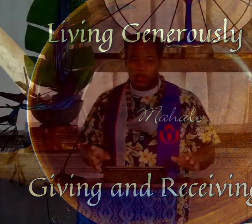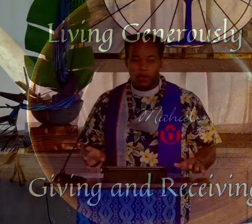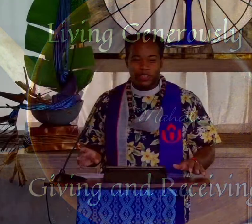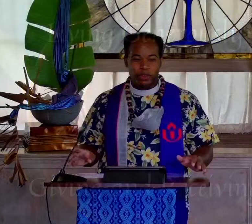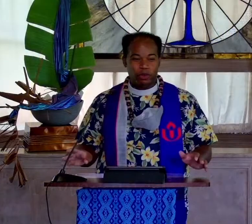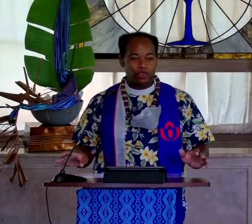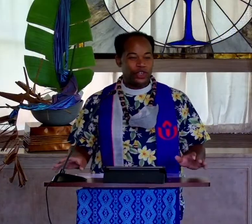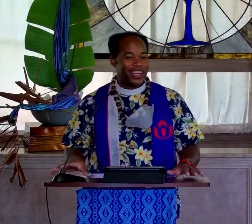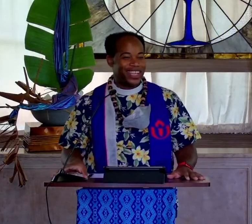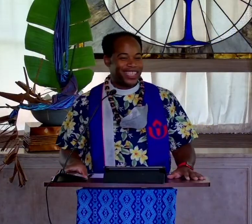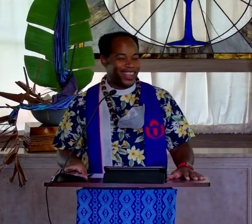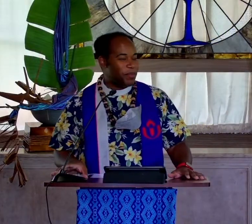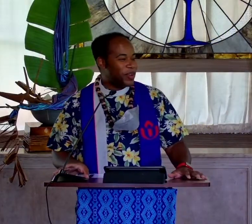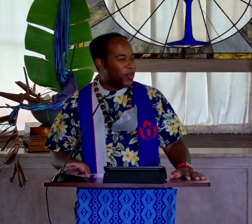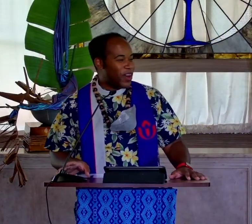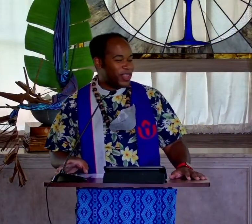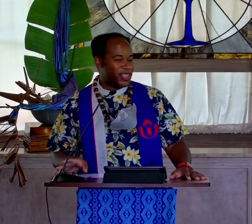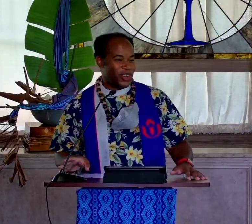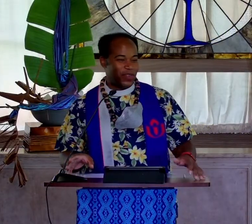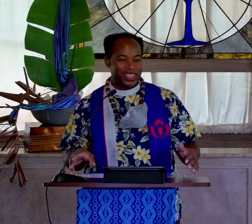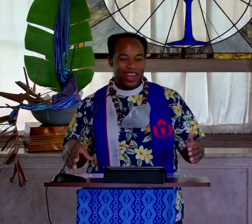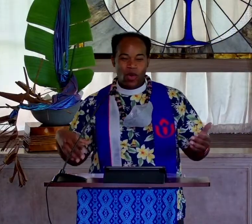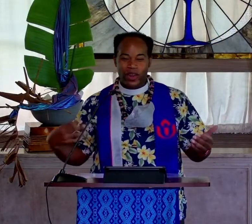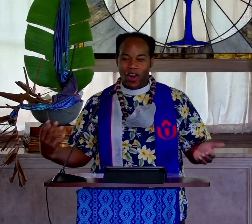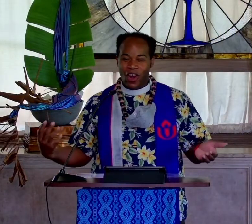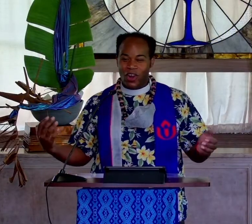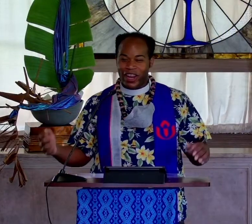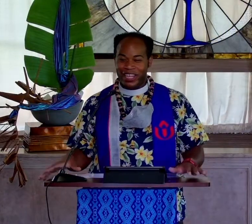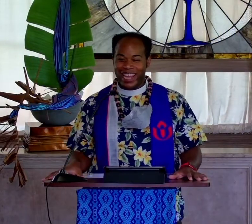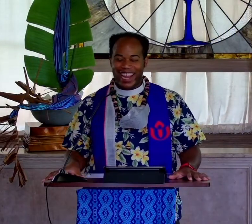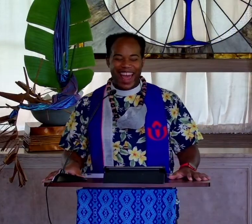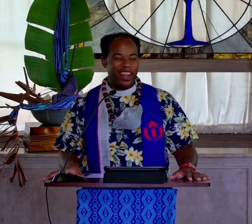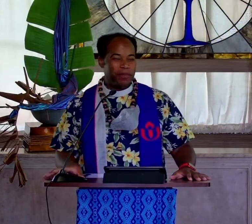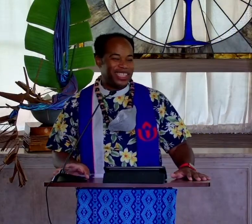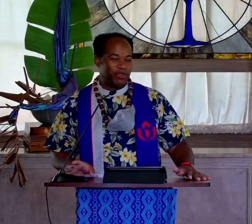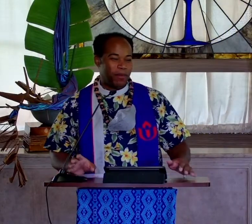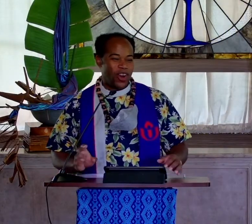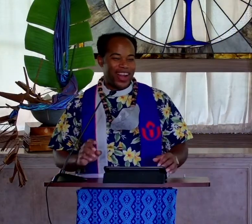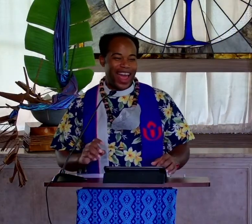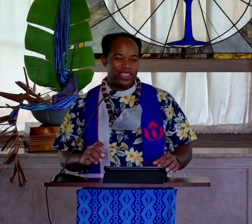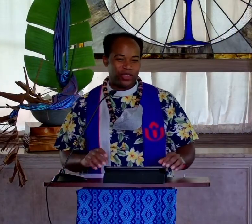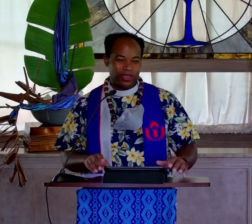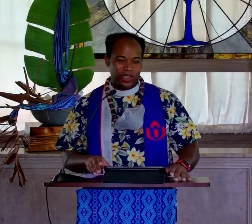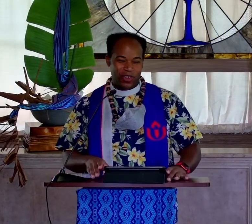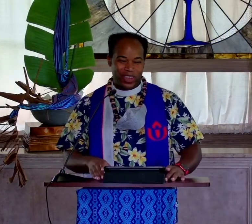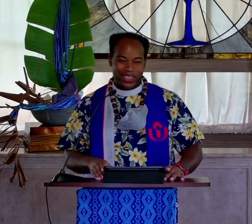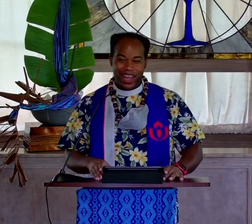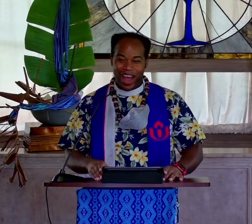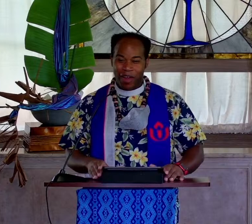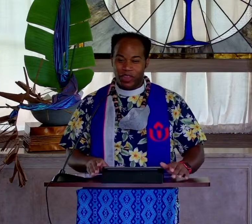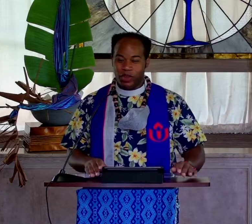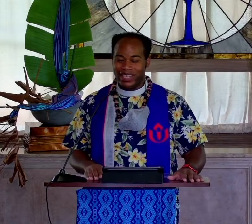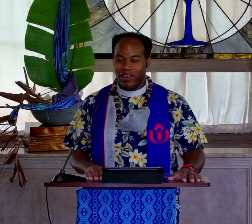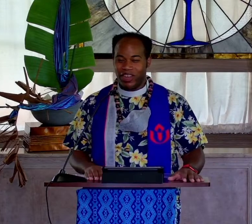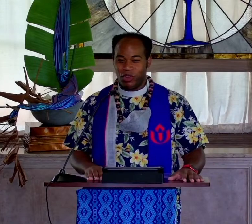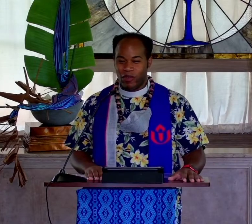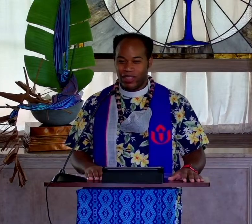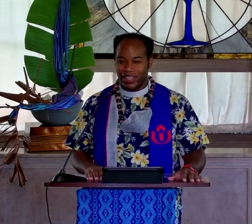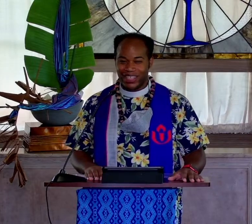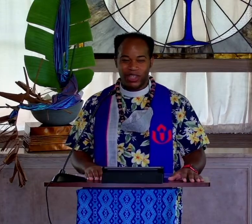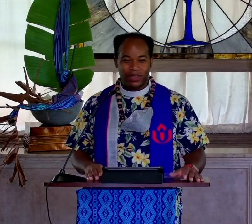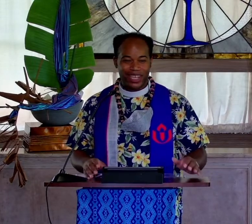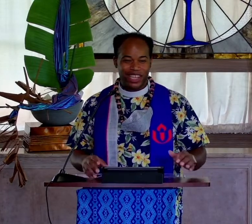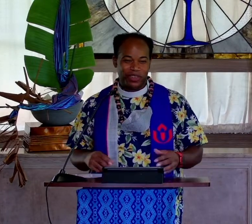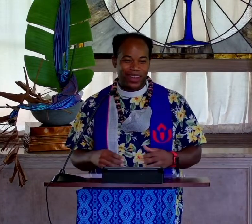Again, for those of you who joined us in the middle of the service, we are taking elements from our national service of the Unitarian